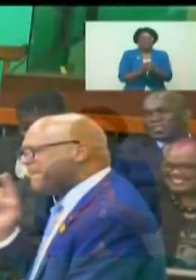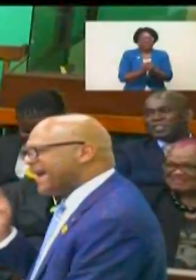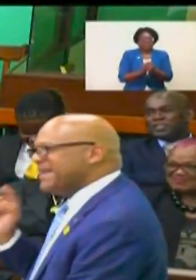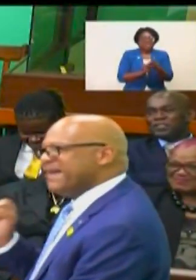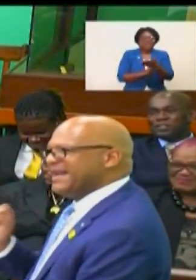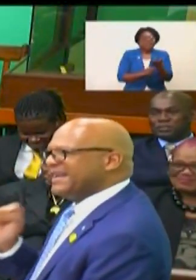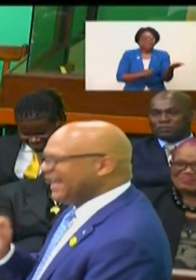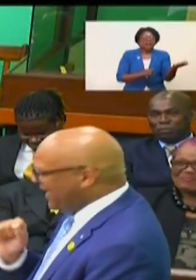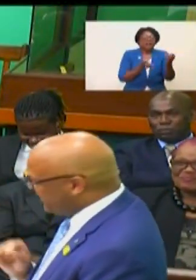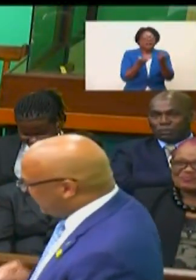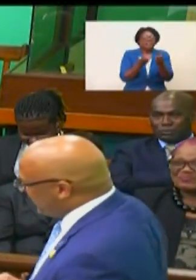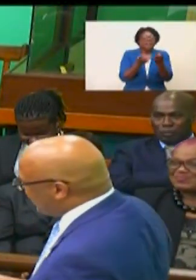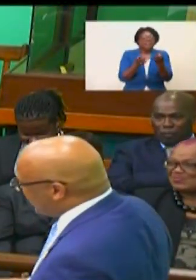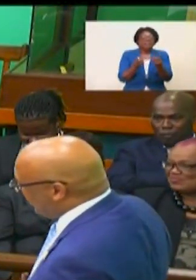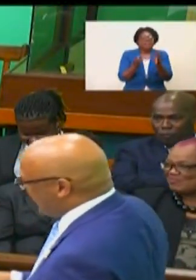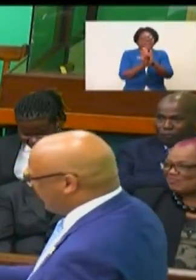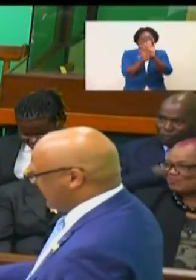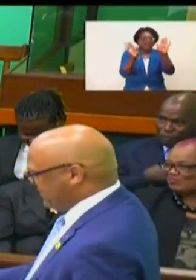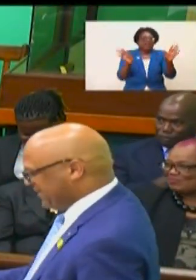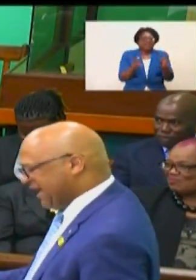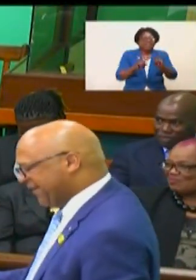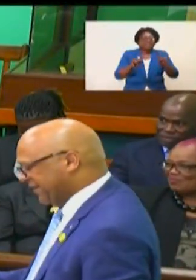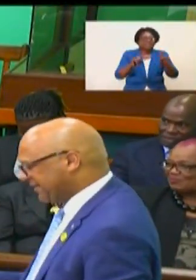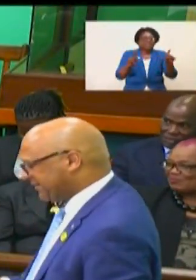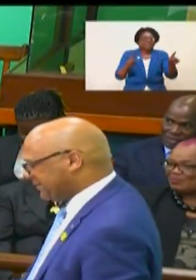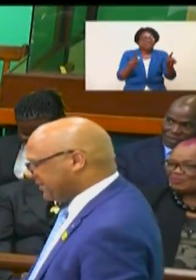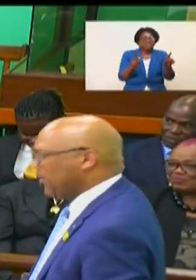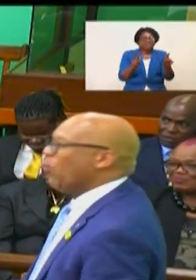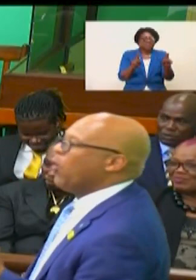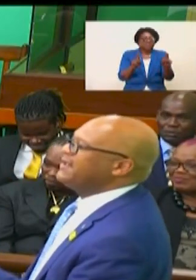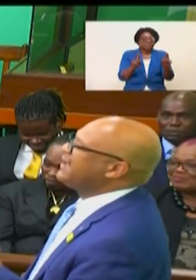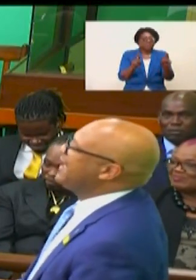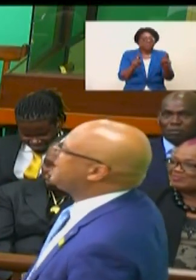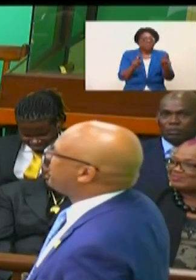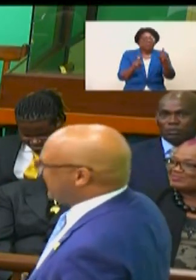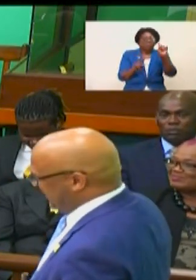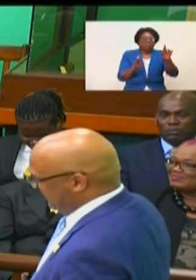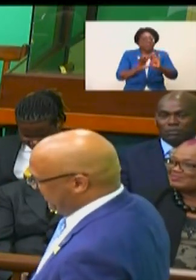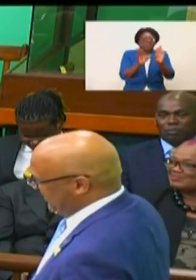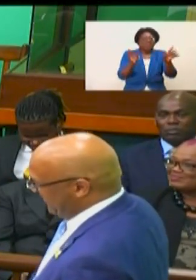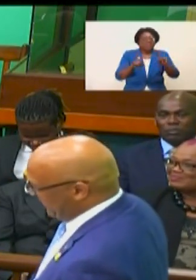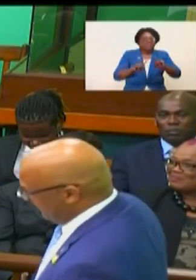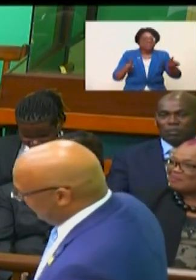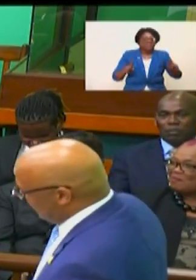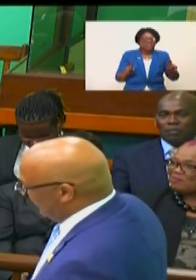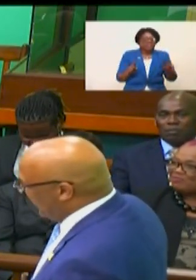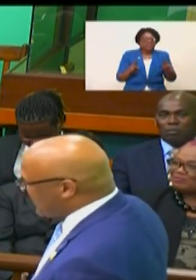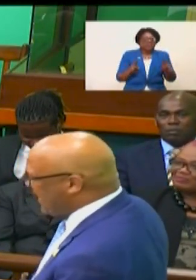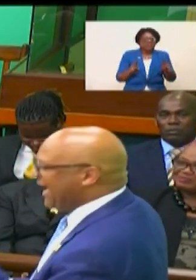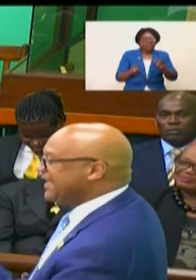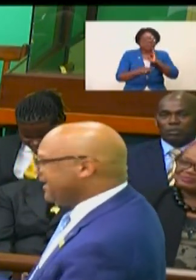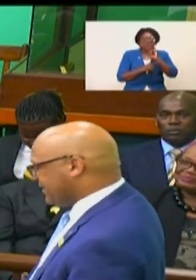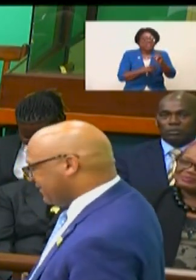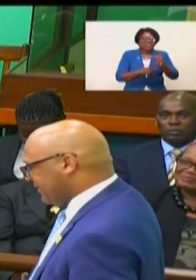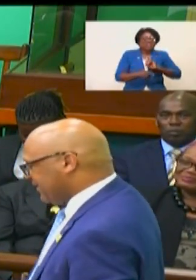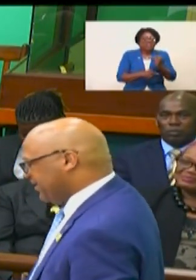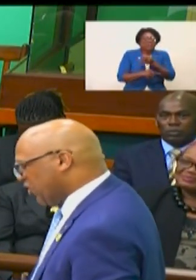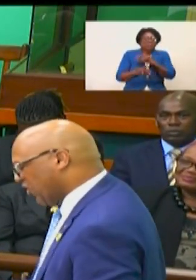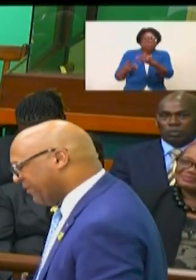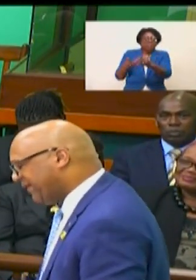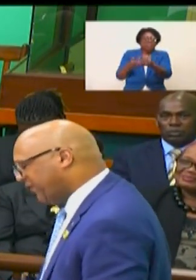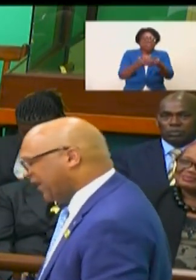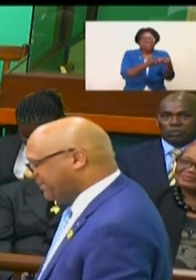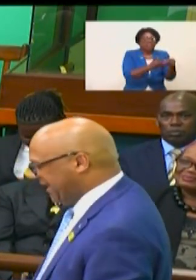There are many, many clear differences of this, which are evident. One clear difference, Mr. Deputy, is our leader,